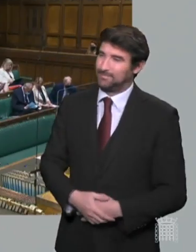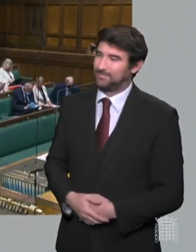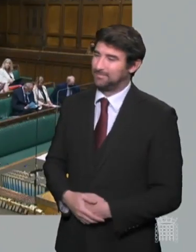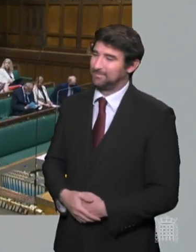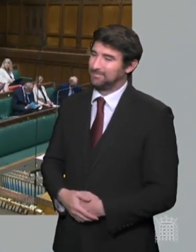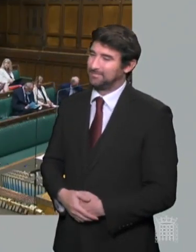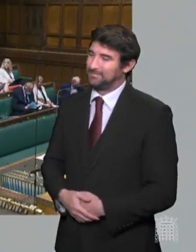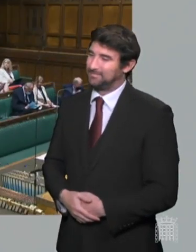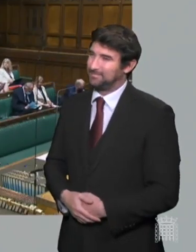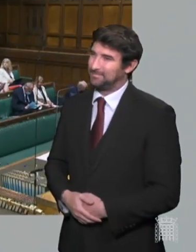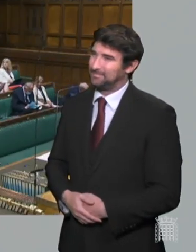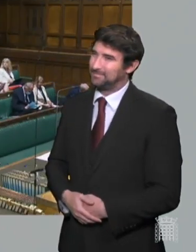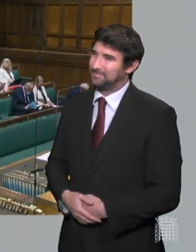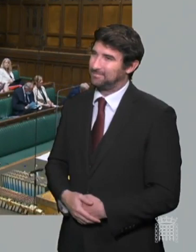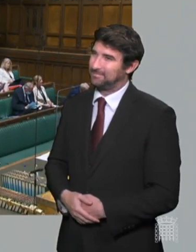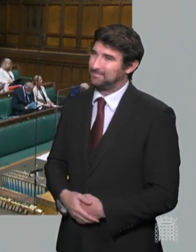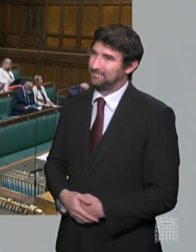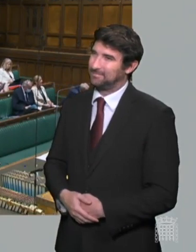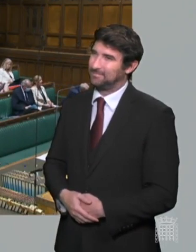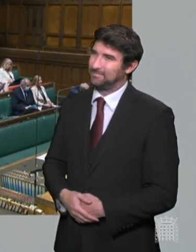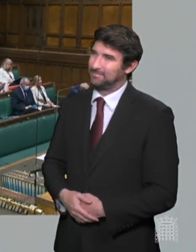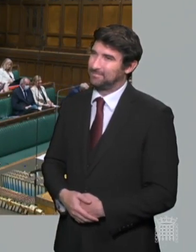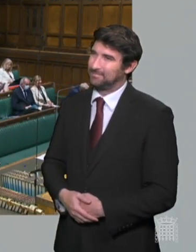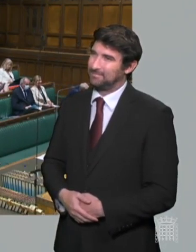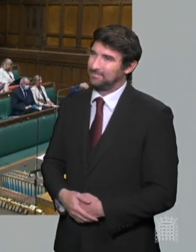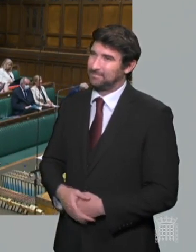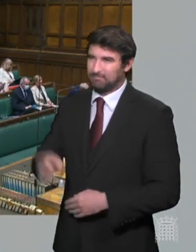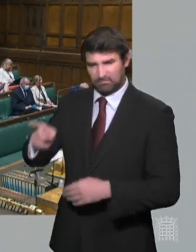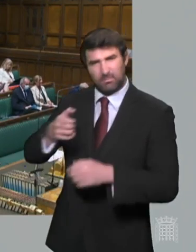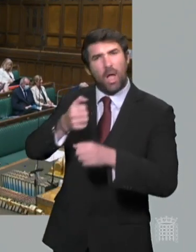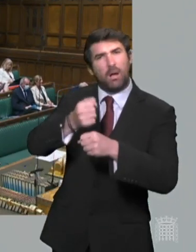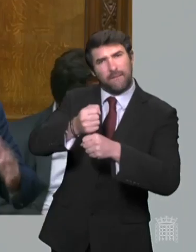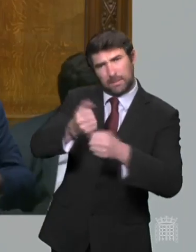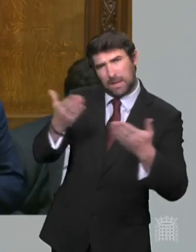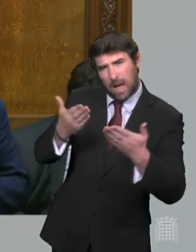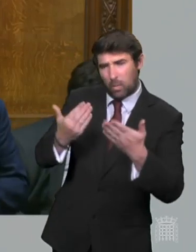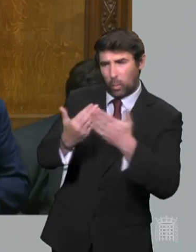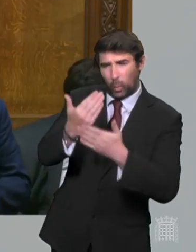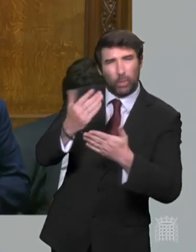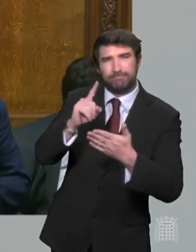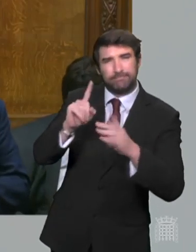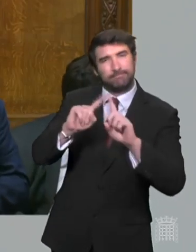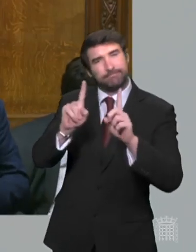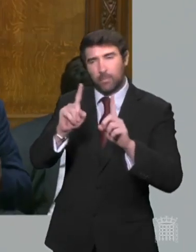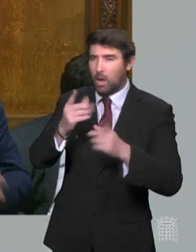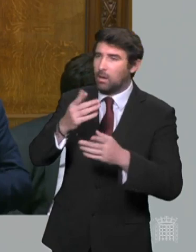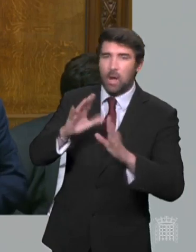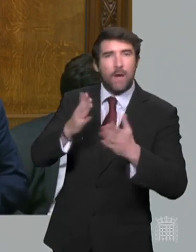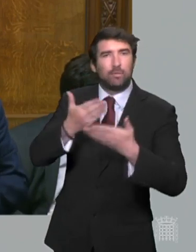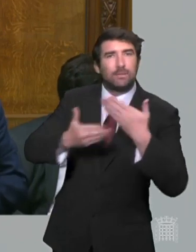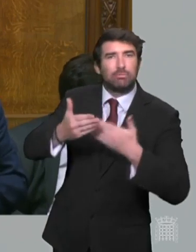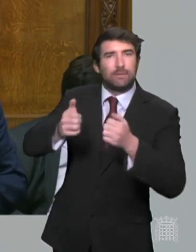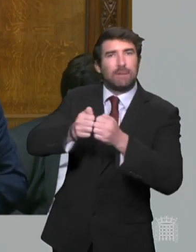Speaker, as the government negotiates new free trade deals around the world as global Britain, and the